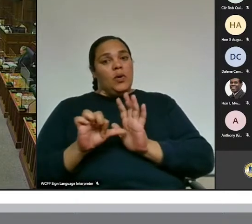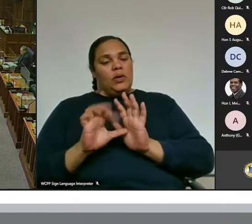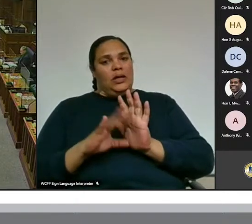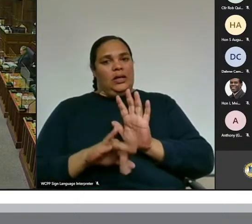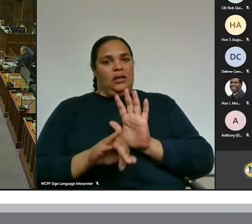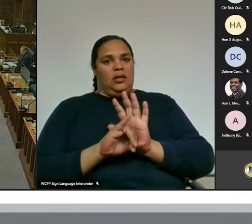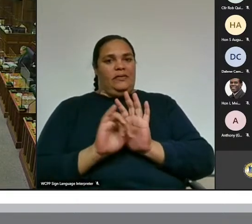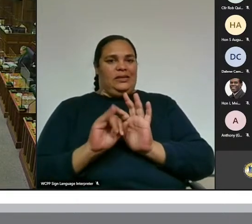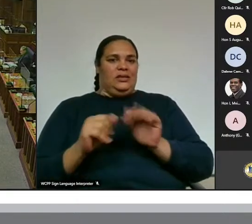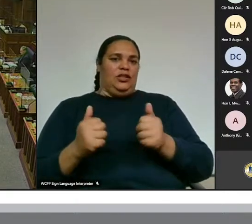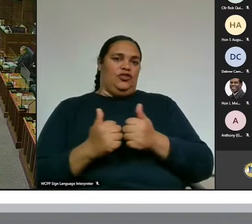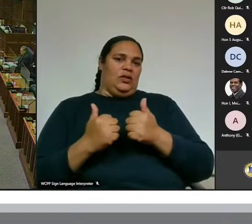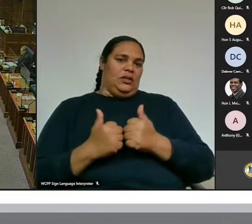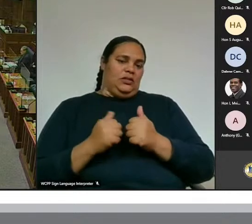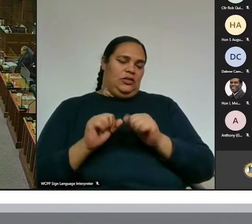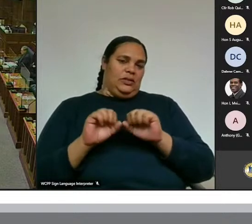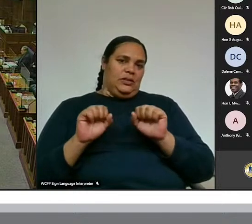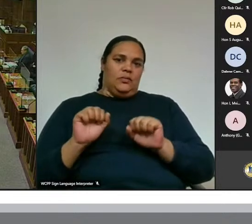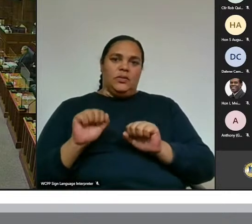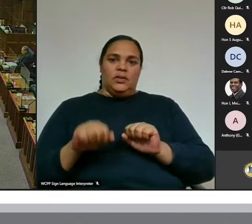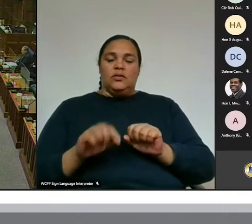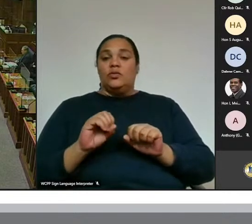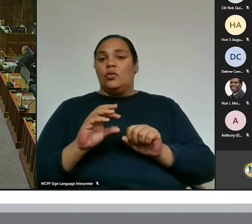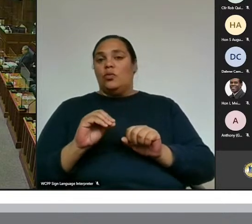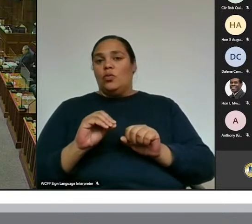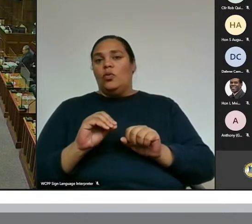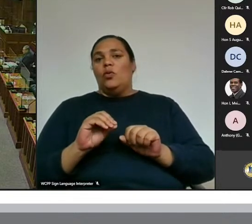identify these challenges.